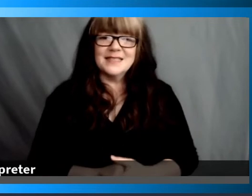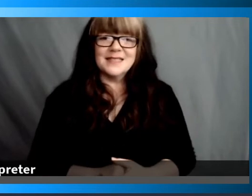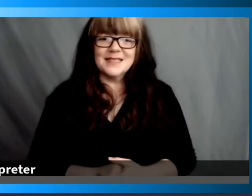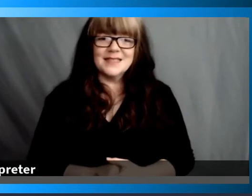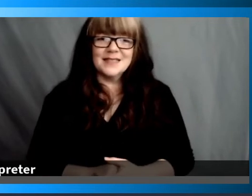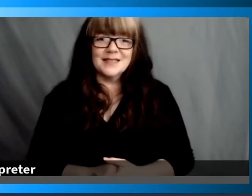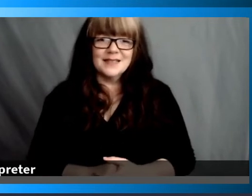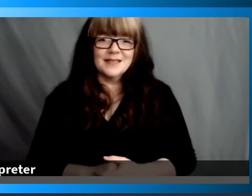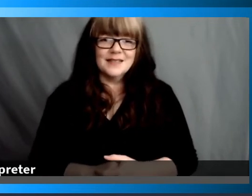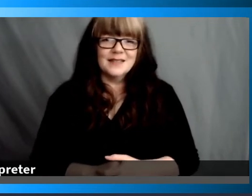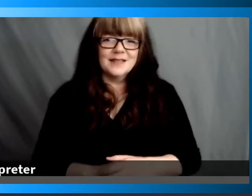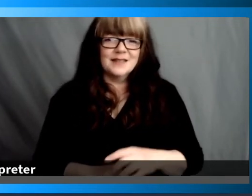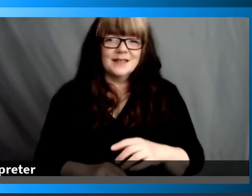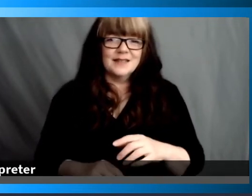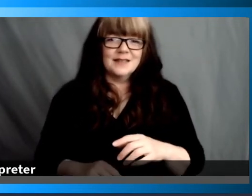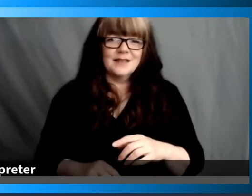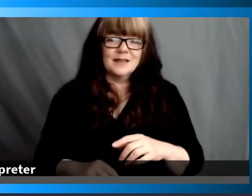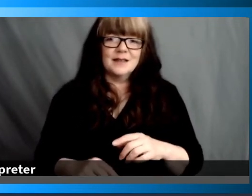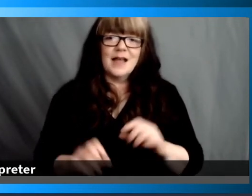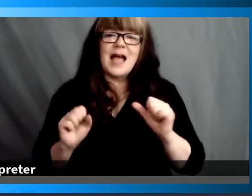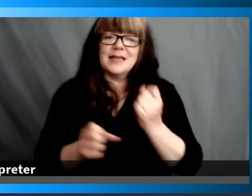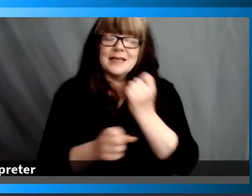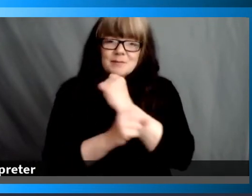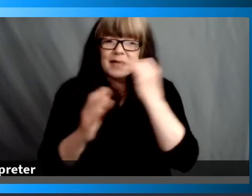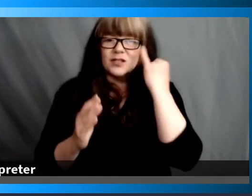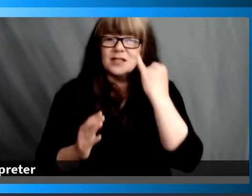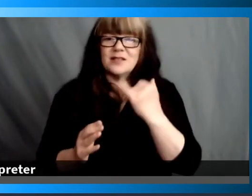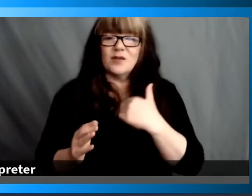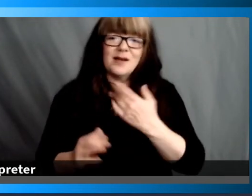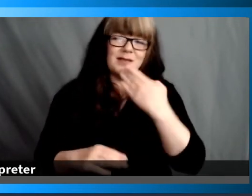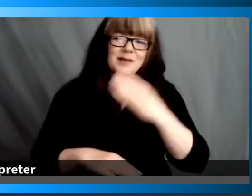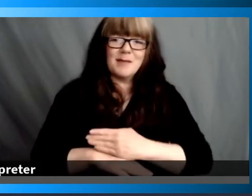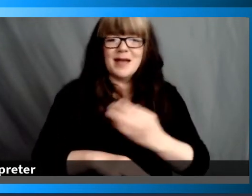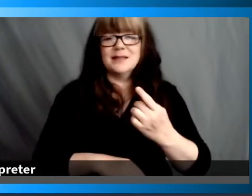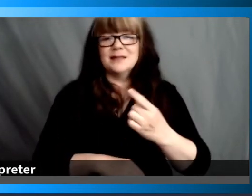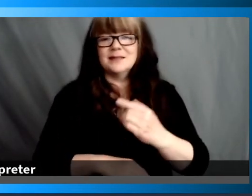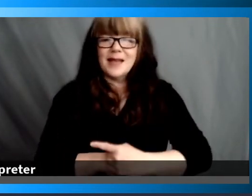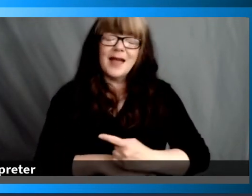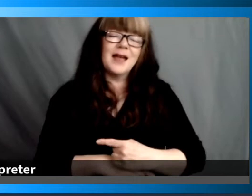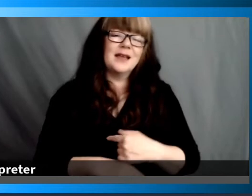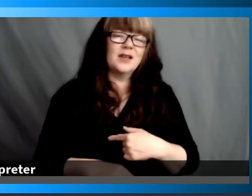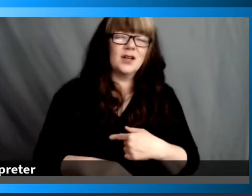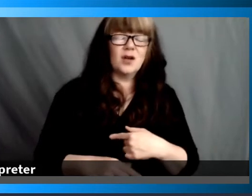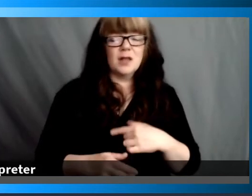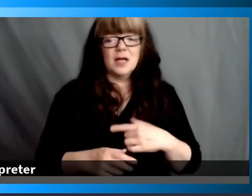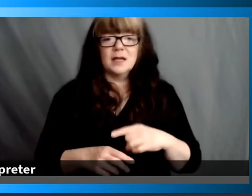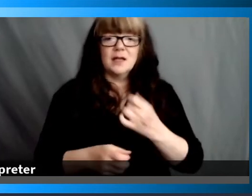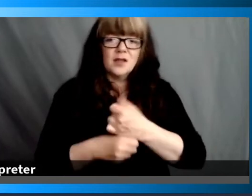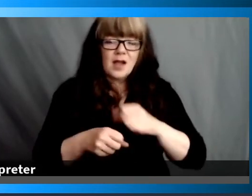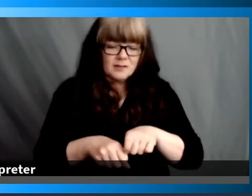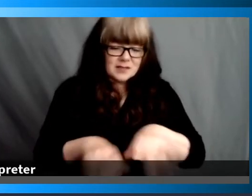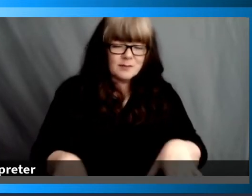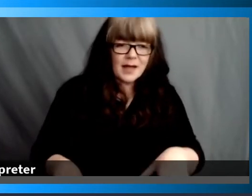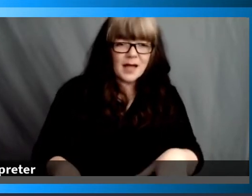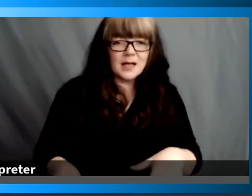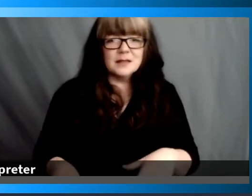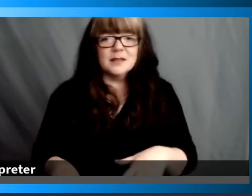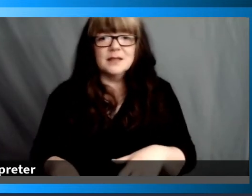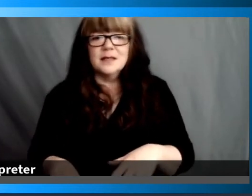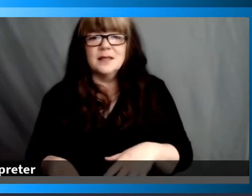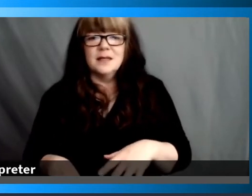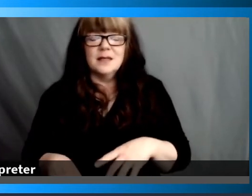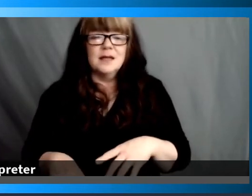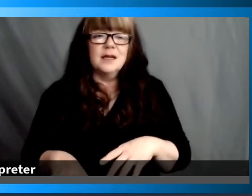can totally imagine you, like, you know, having not the greatest day, things are going right, you spilled your coffee, you know, like the Friends theme song starts, right? And